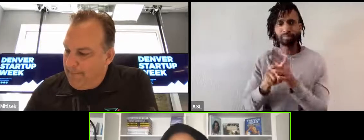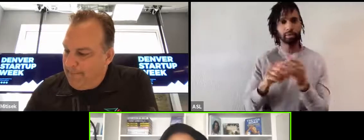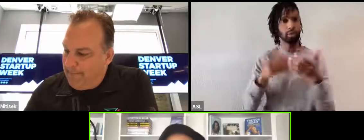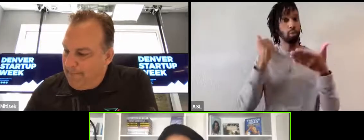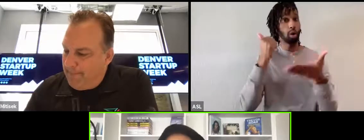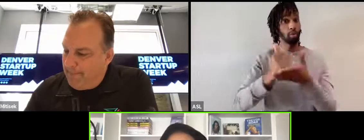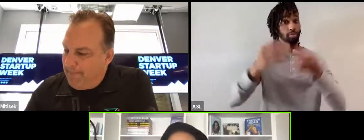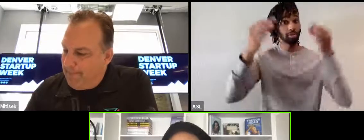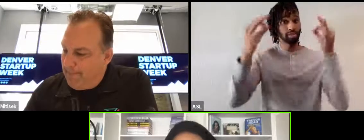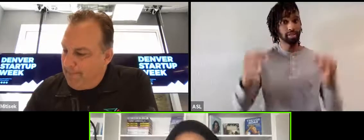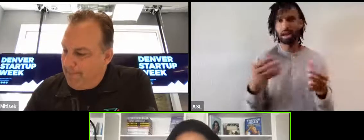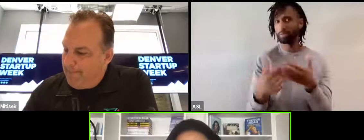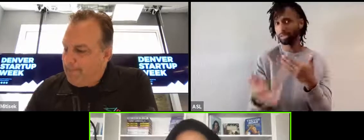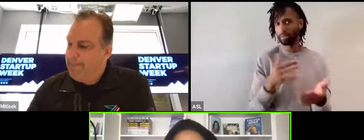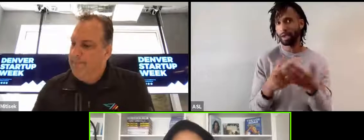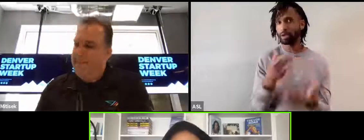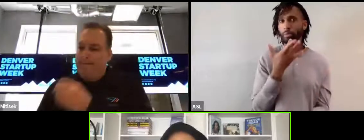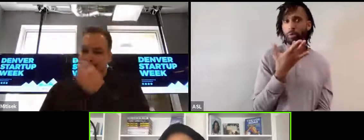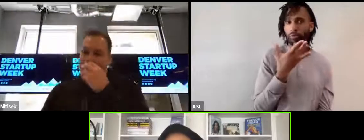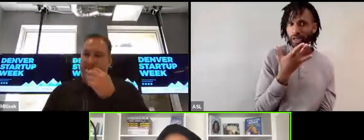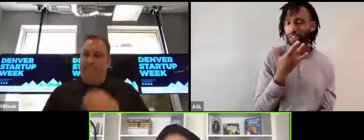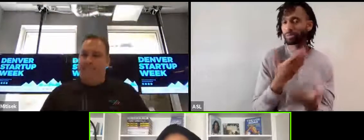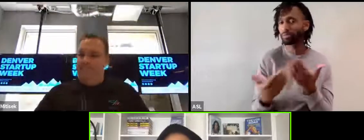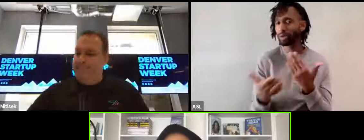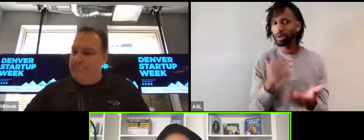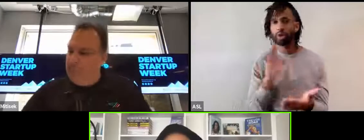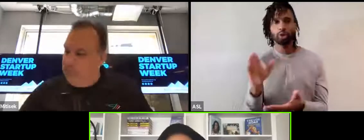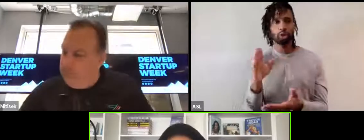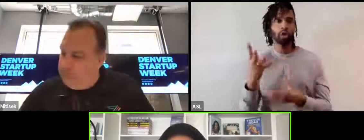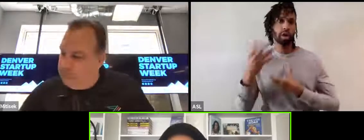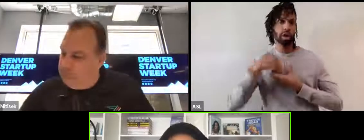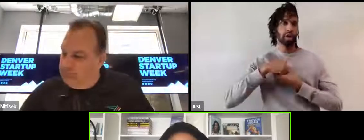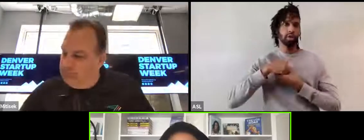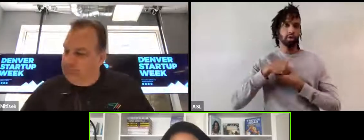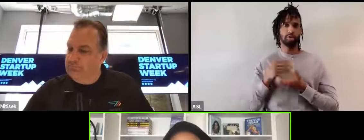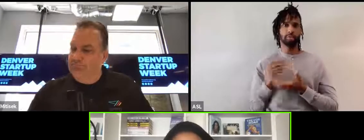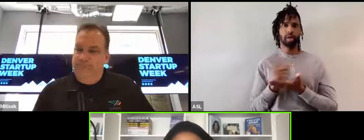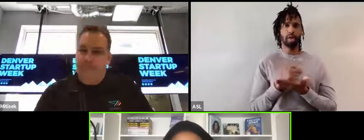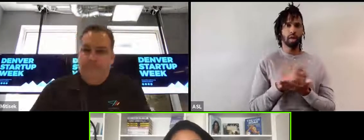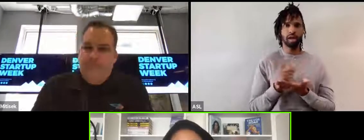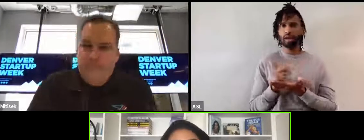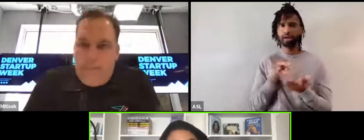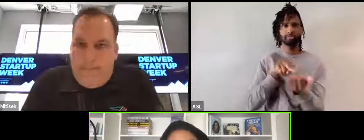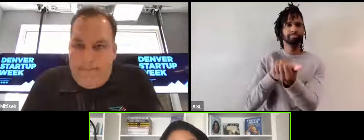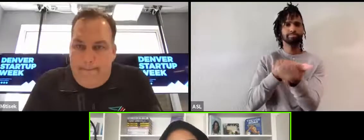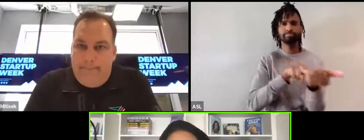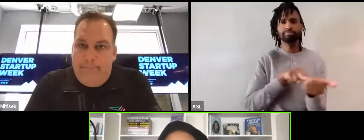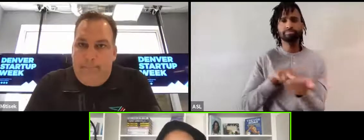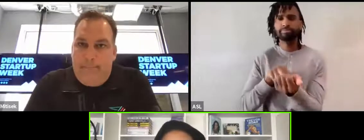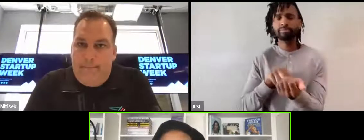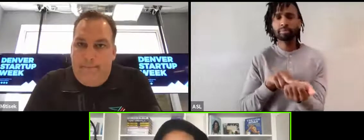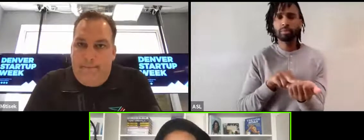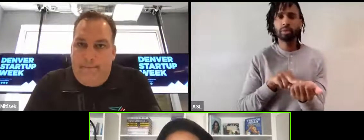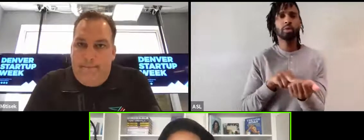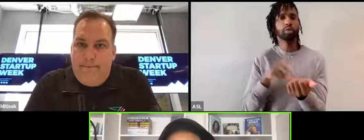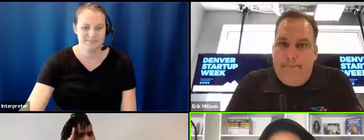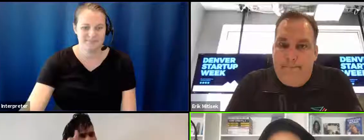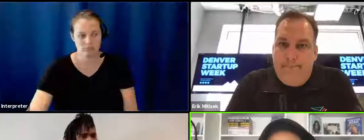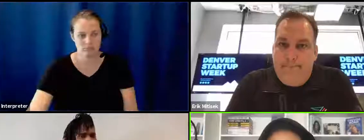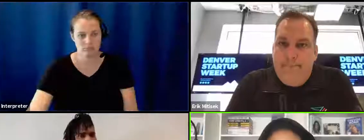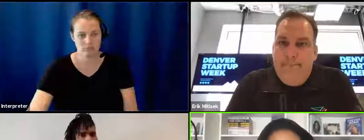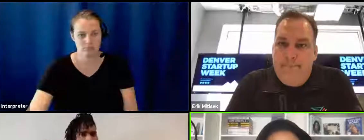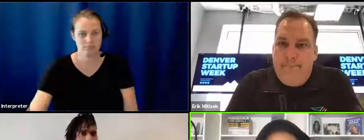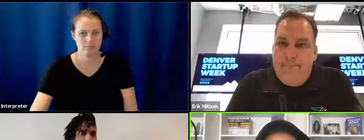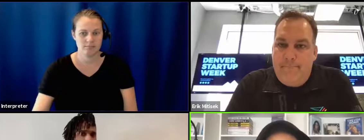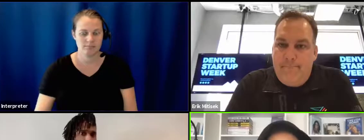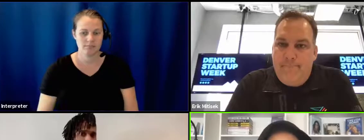you know, with whatever your taste is and whatever your inner kind of compass is, it helps you decide what you believe is the potential of that person.